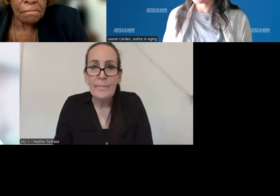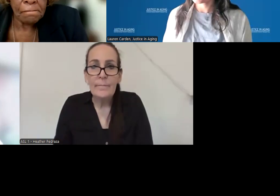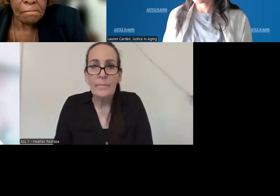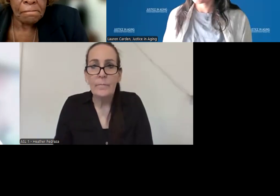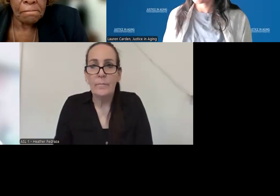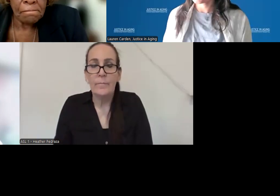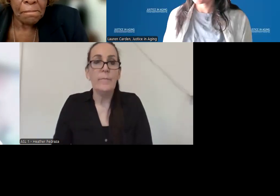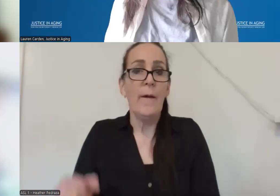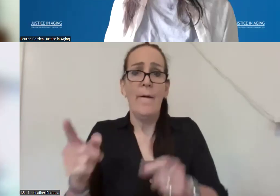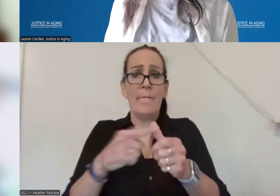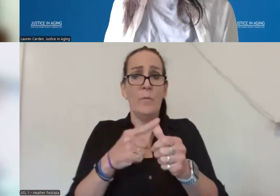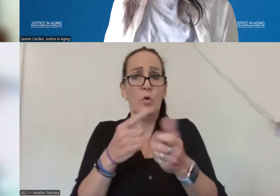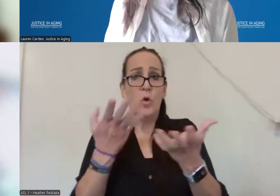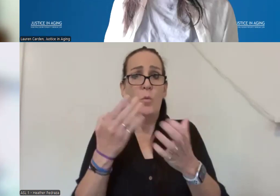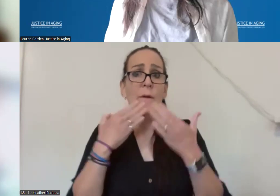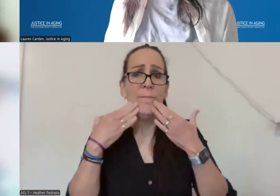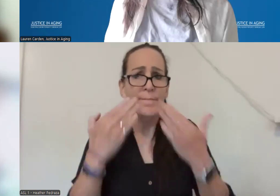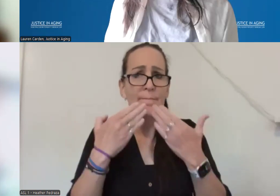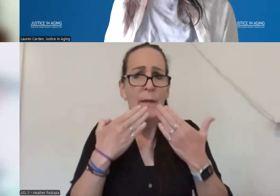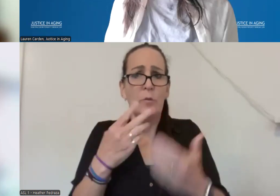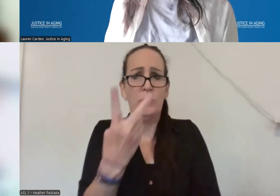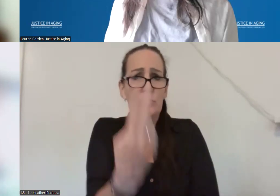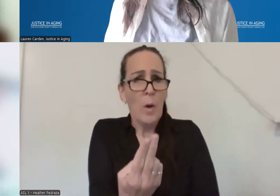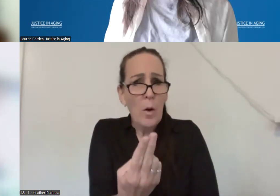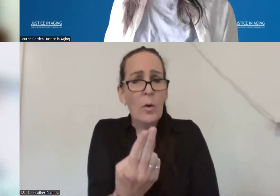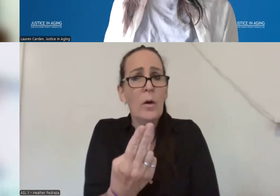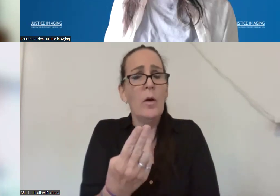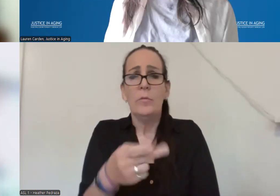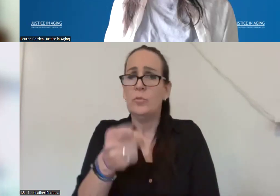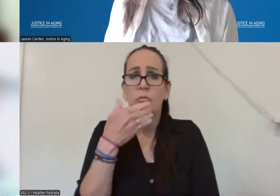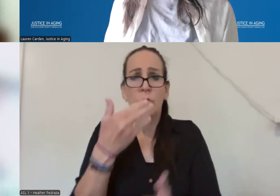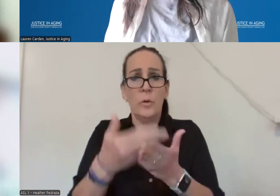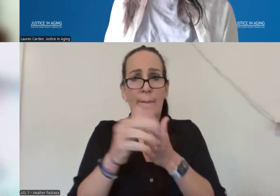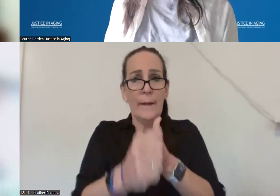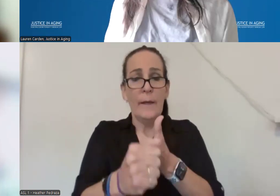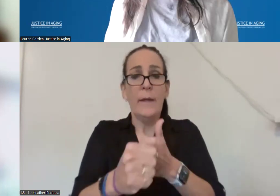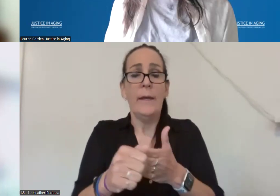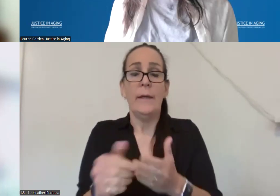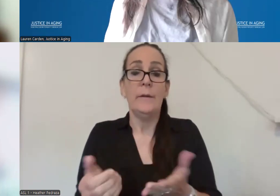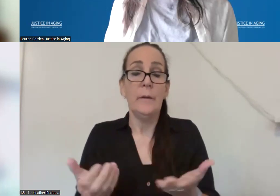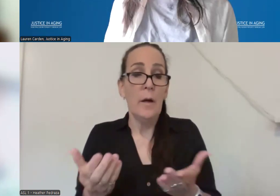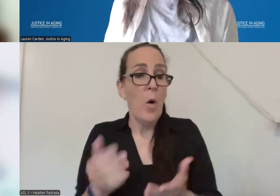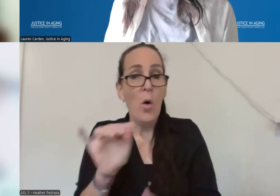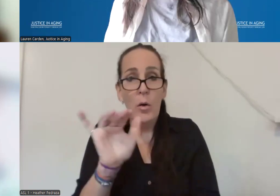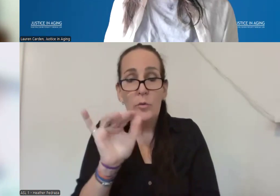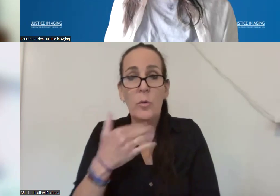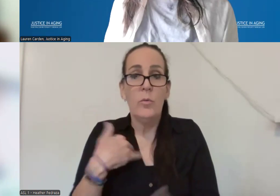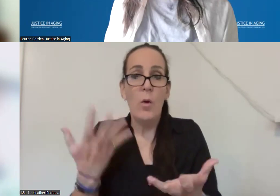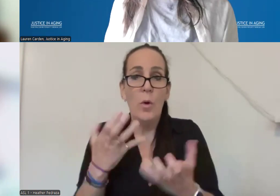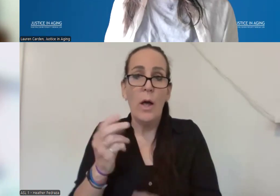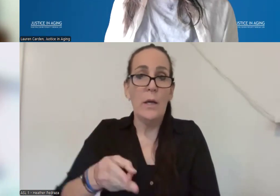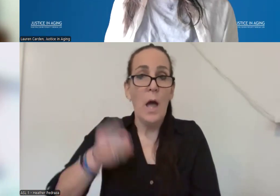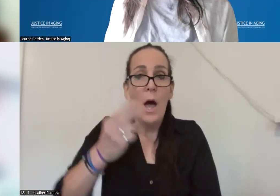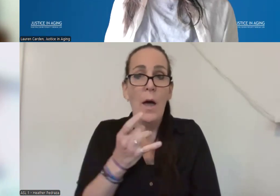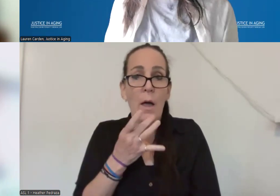for your incredible leadership in this space. I also just want to highlight that the